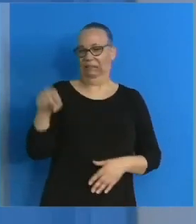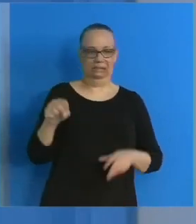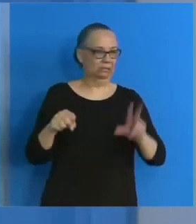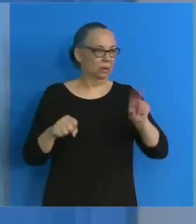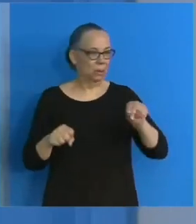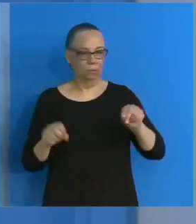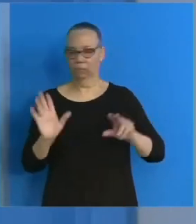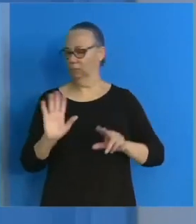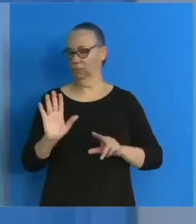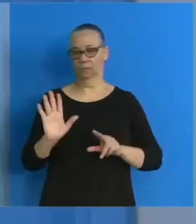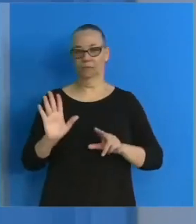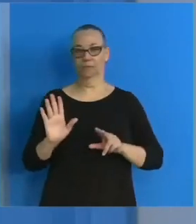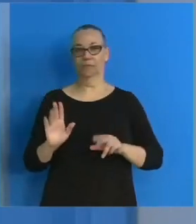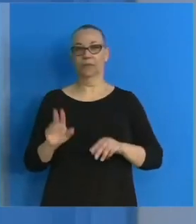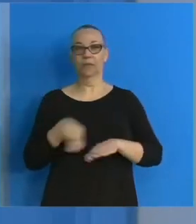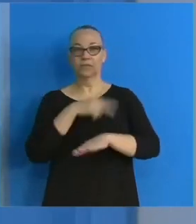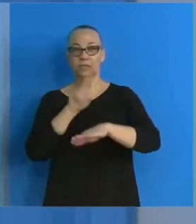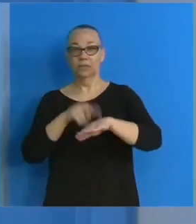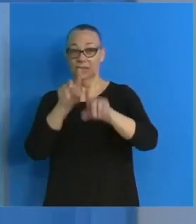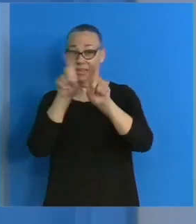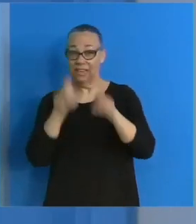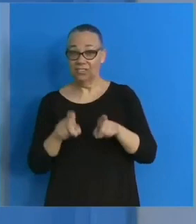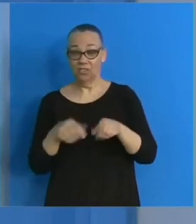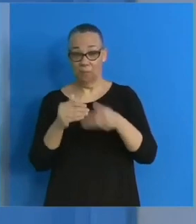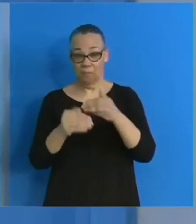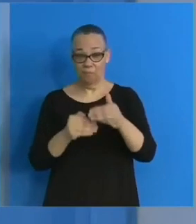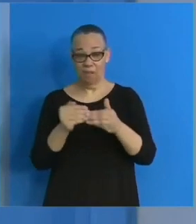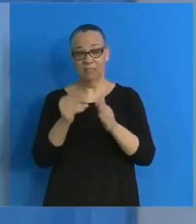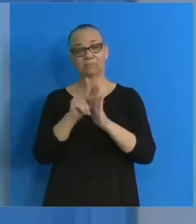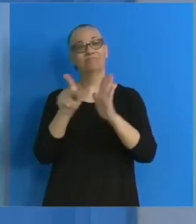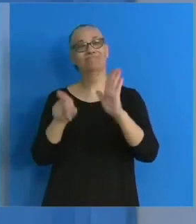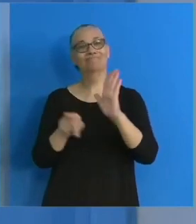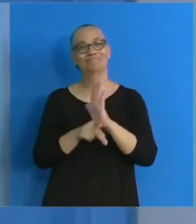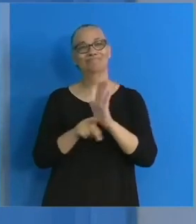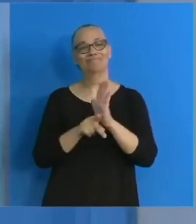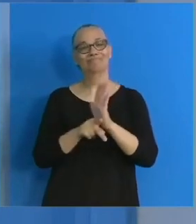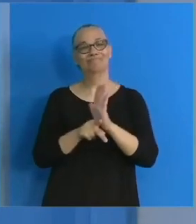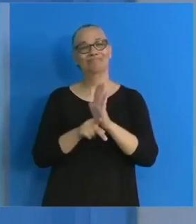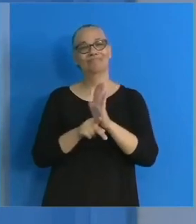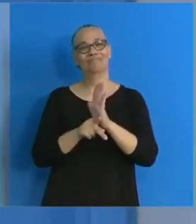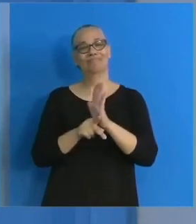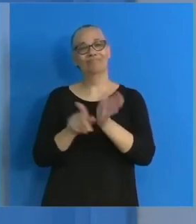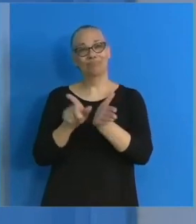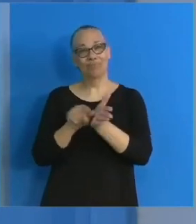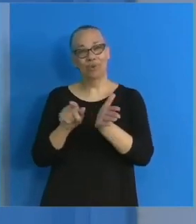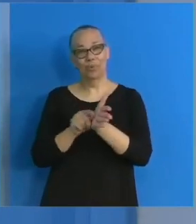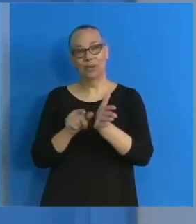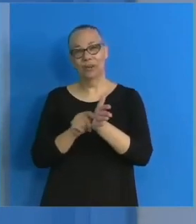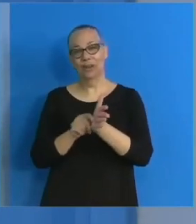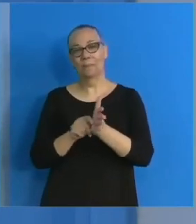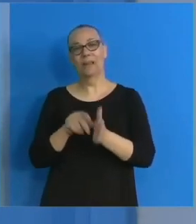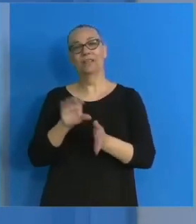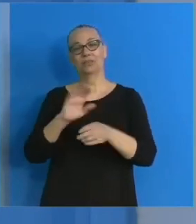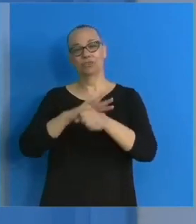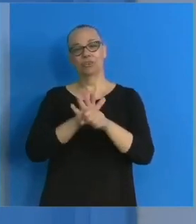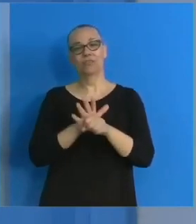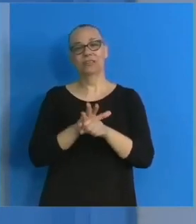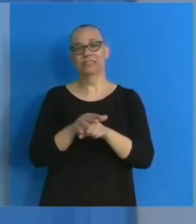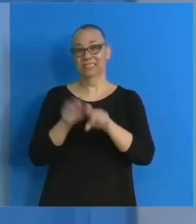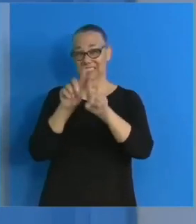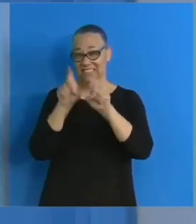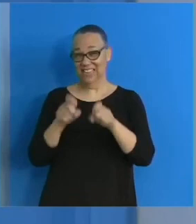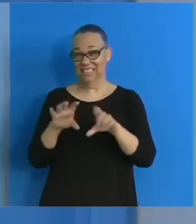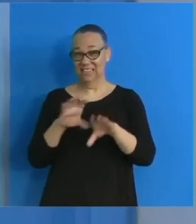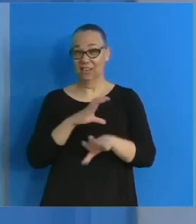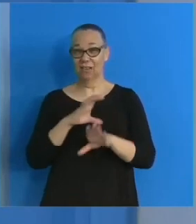So therefore, the national testing policy published by the COVID-19 Strategic Testing Committee reviews the evidence and